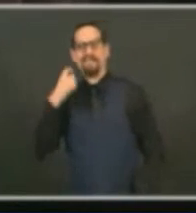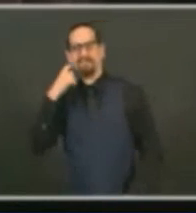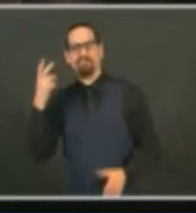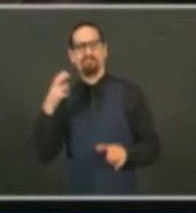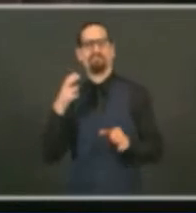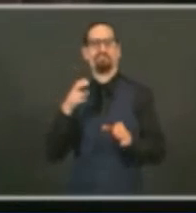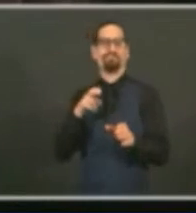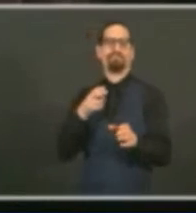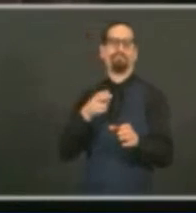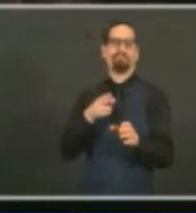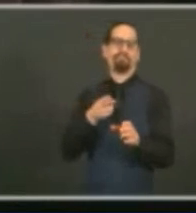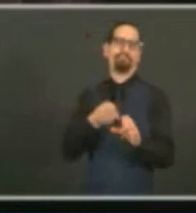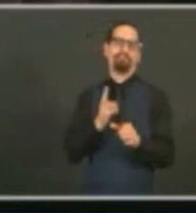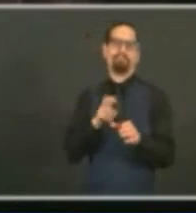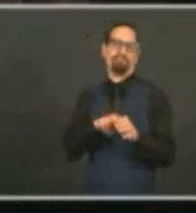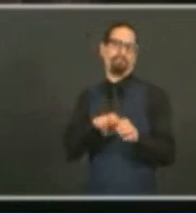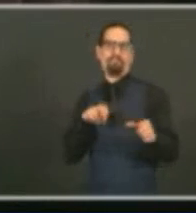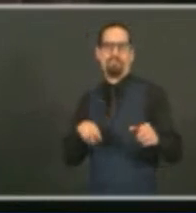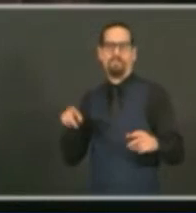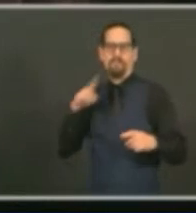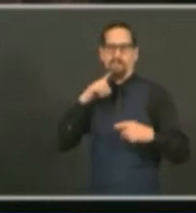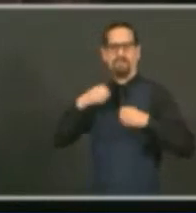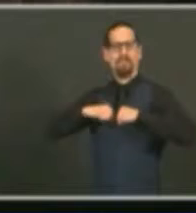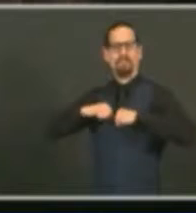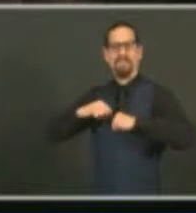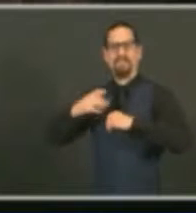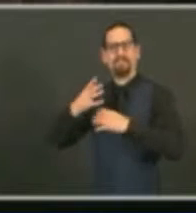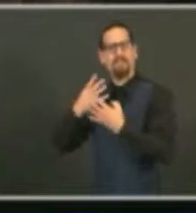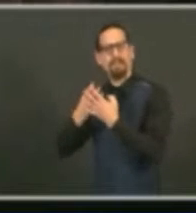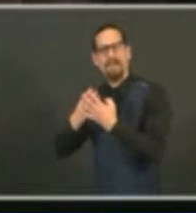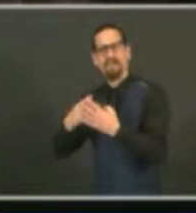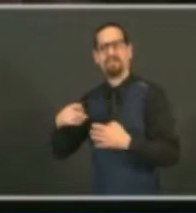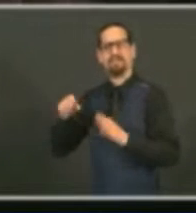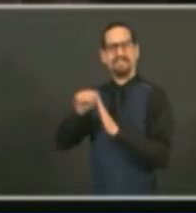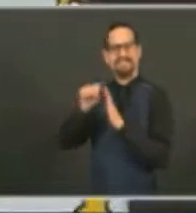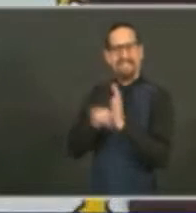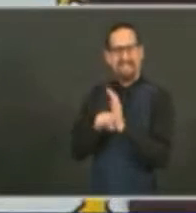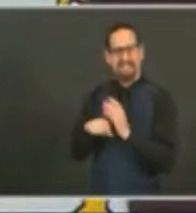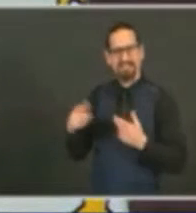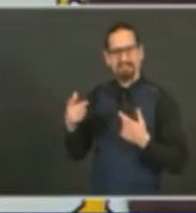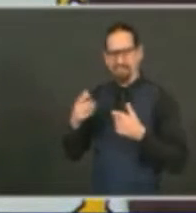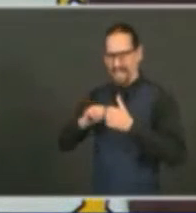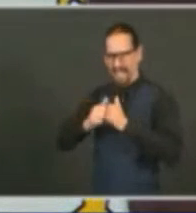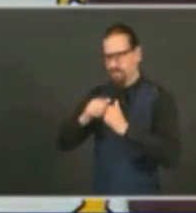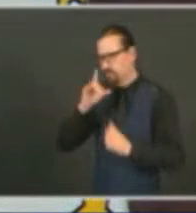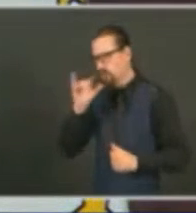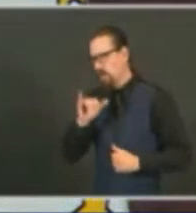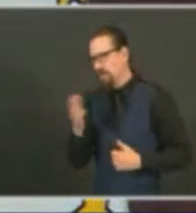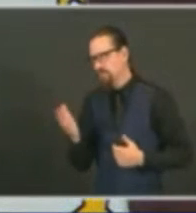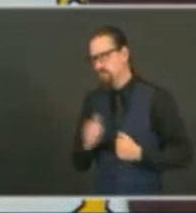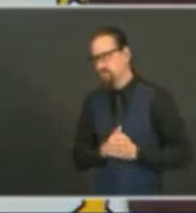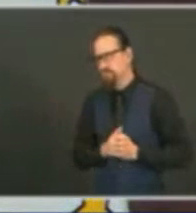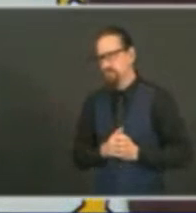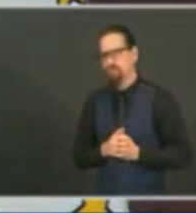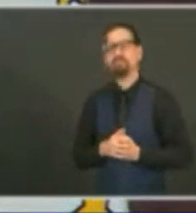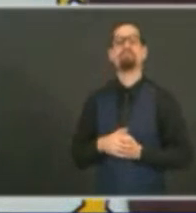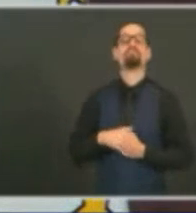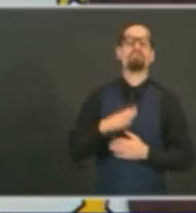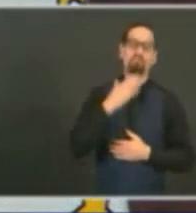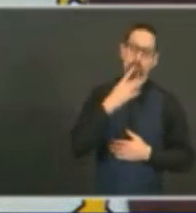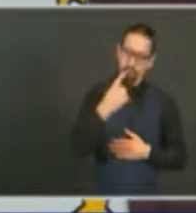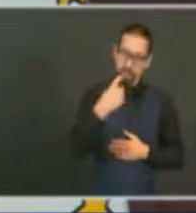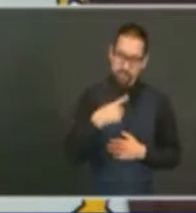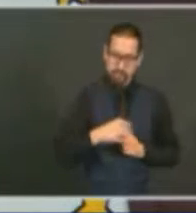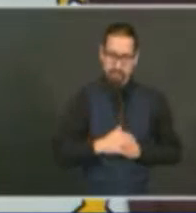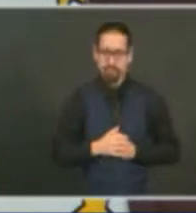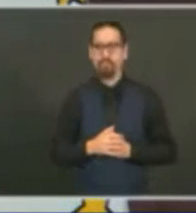to protect inmates and staff of the state prison system? Yes, thank you for asking that question. So first,